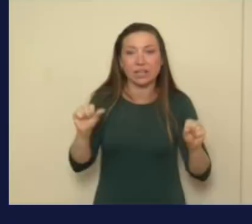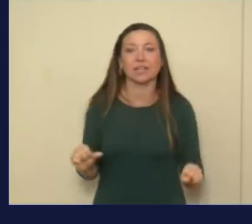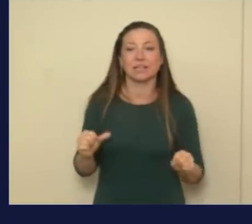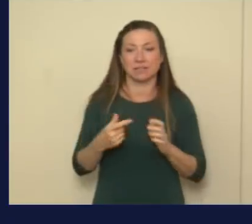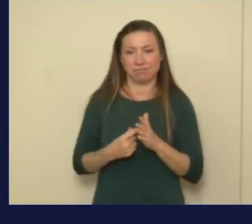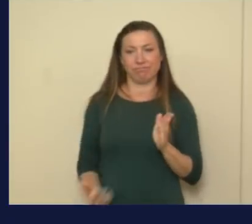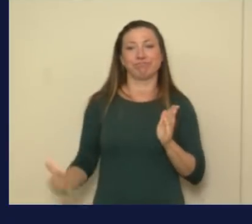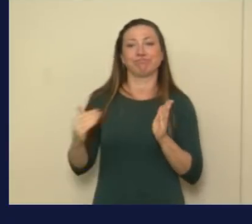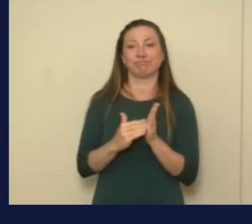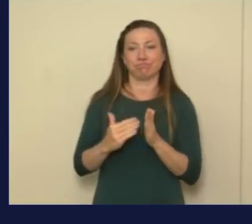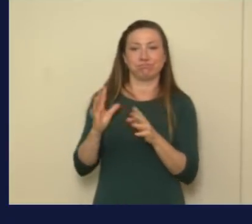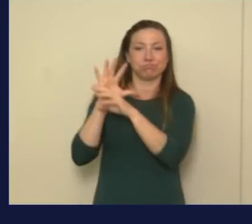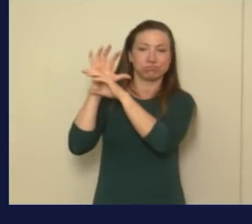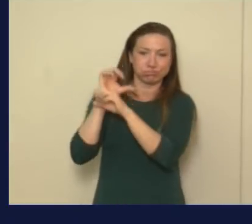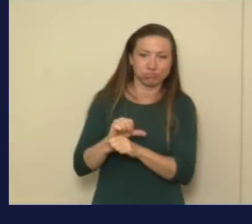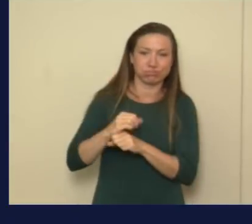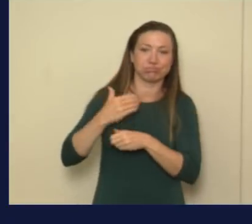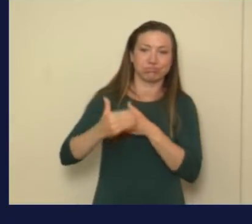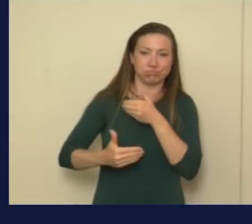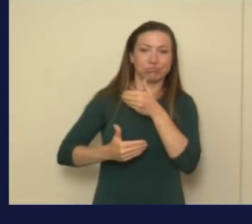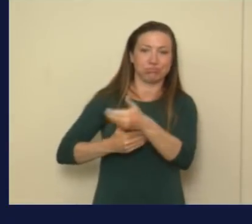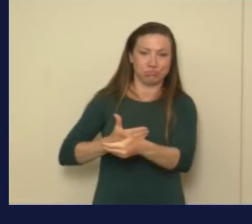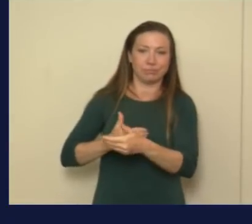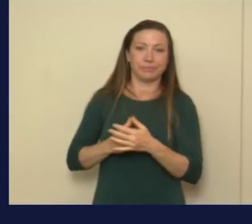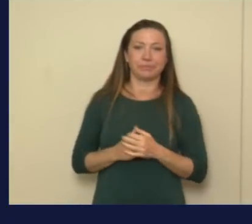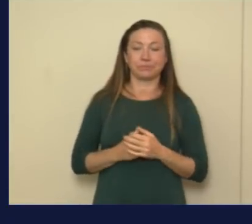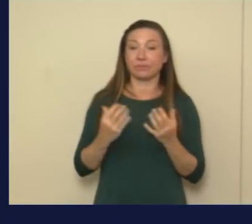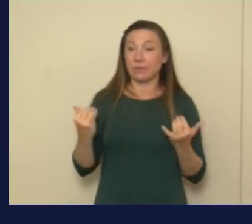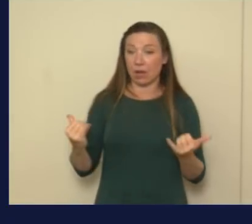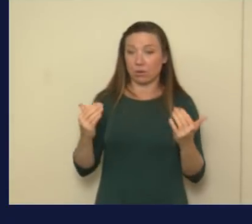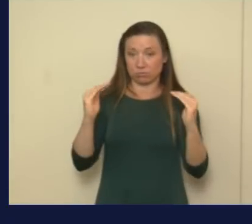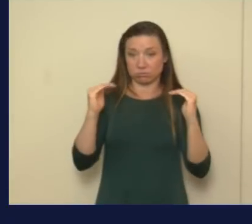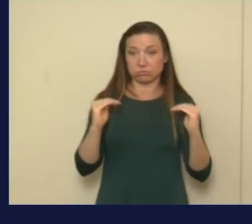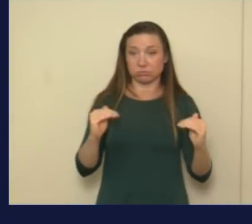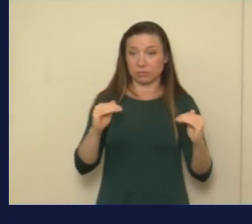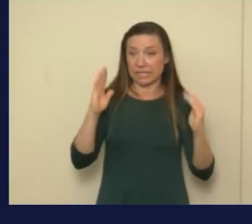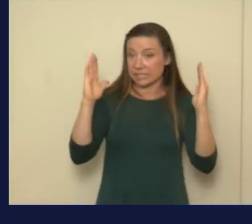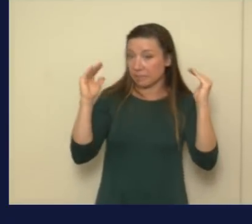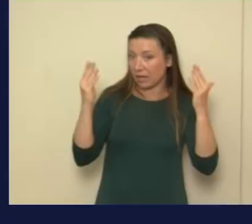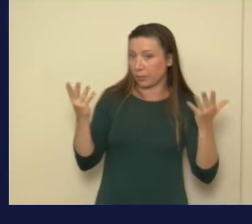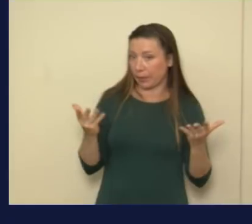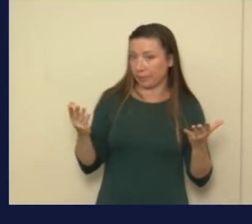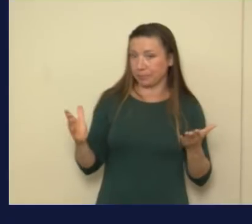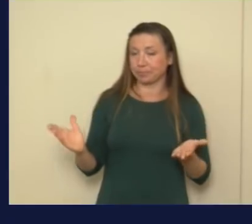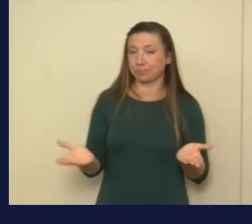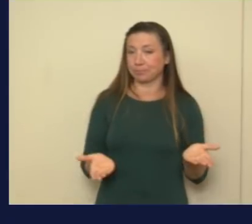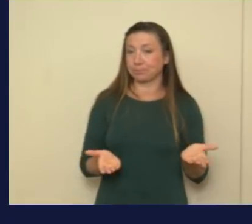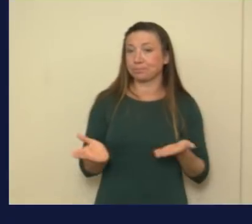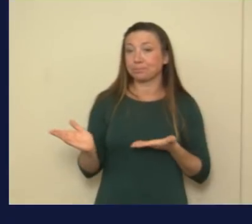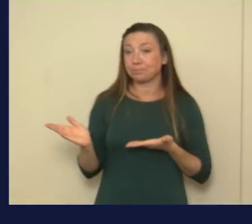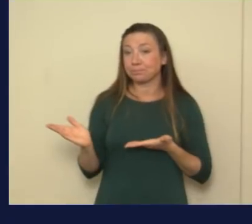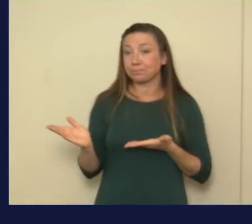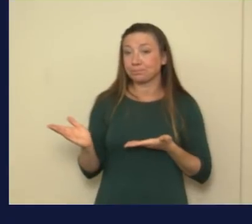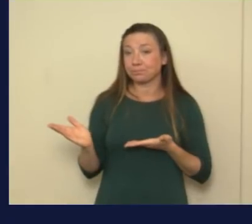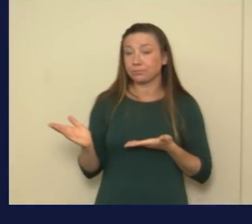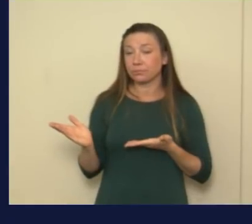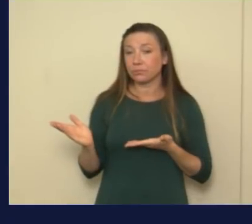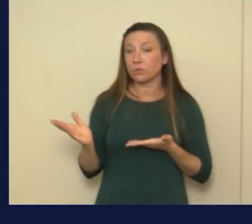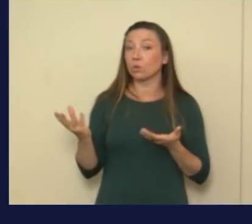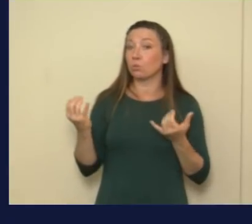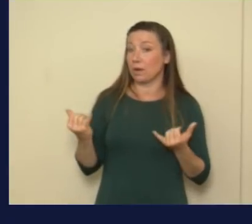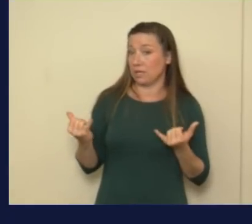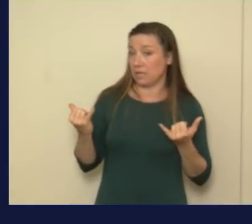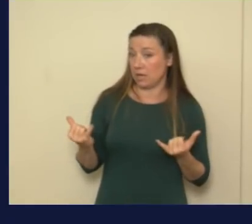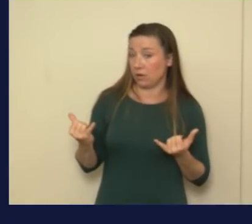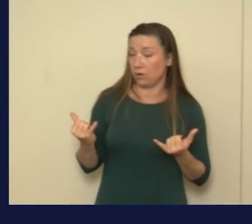slide. All right, so here's what you should expect then. We're basically not rolling back. So